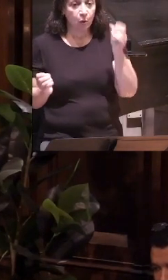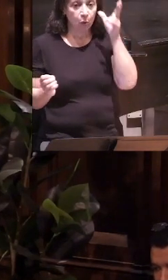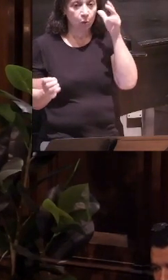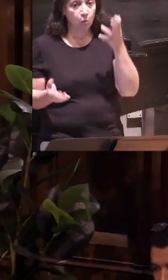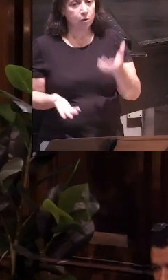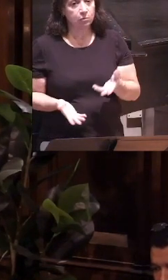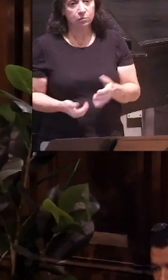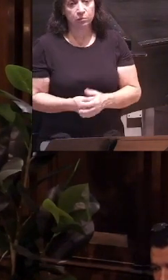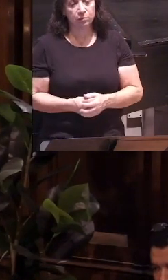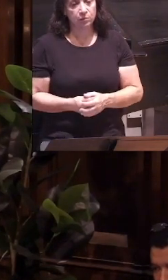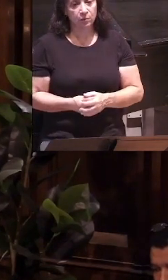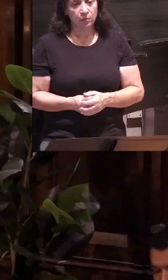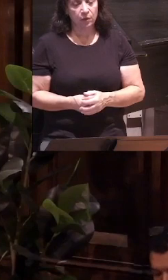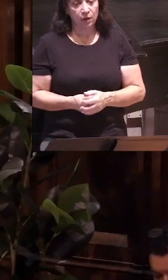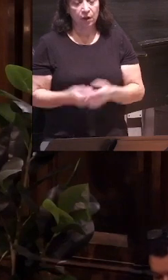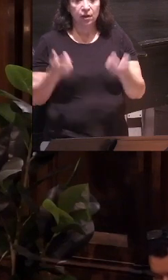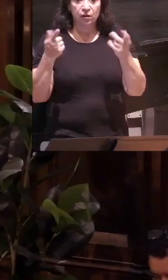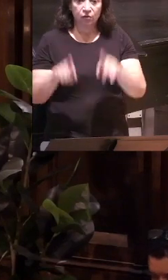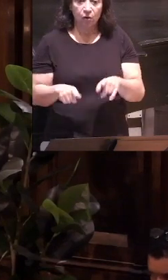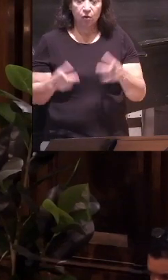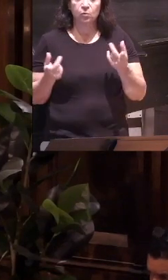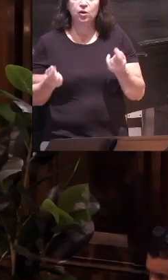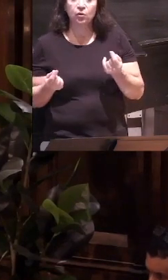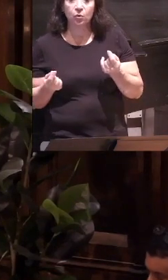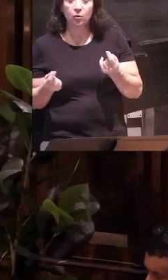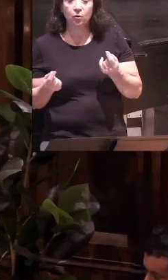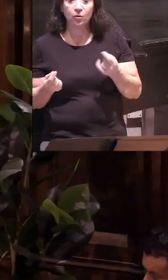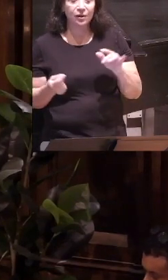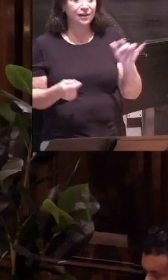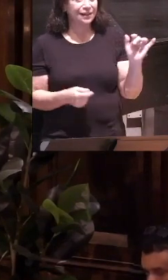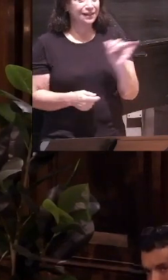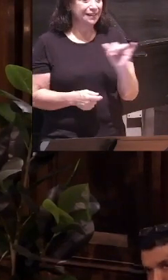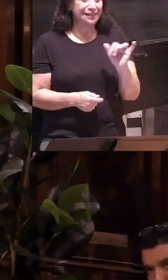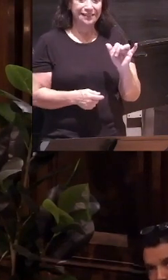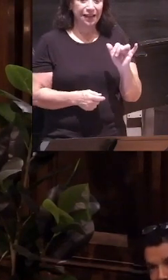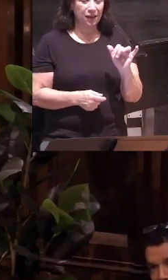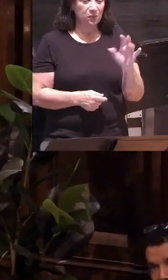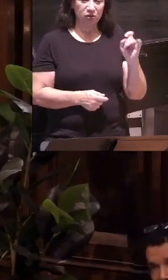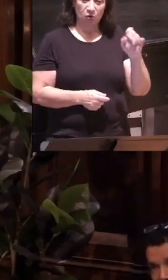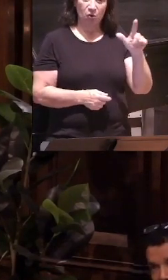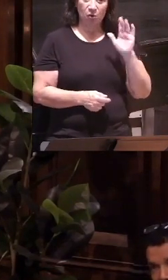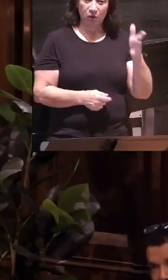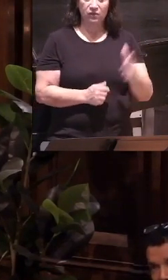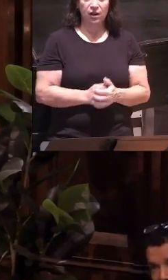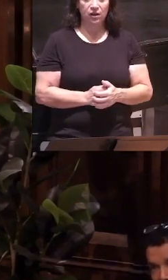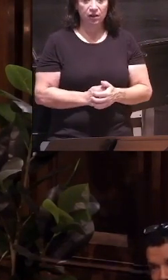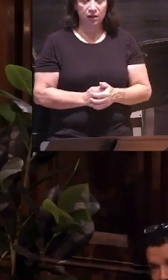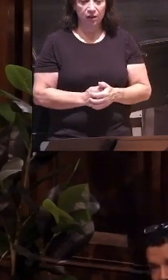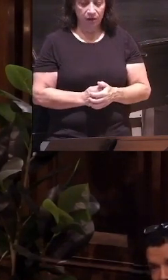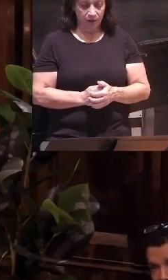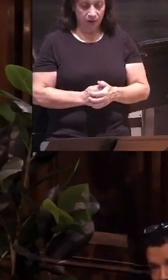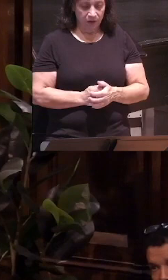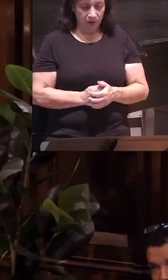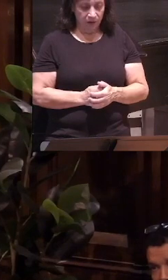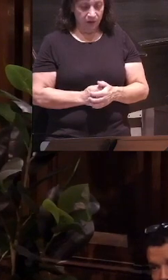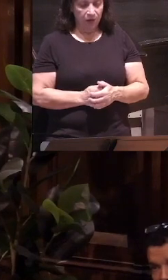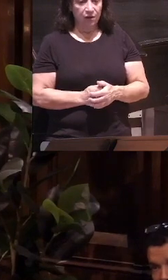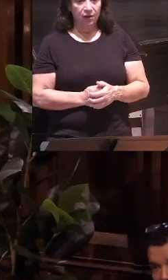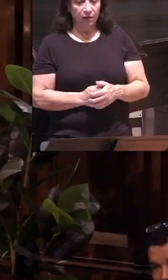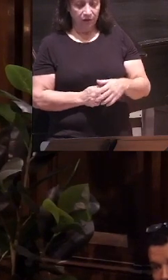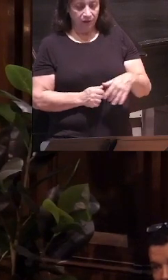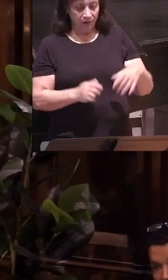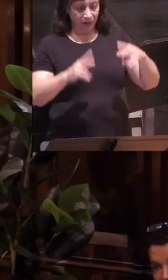So you know what he did? He did what Earl Exum would have done. He started digging through that big pile of